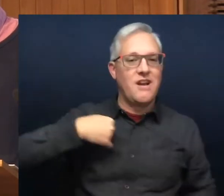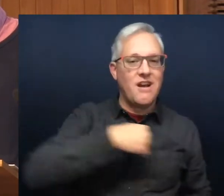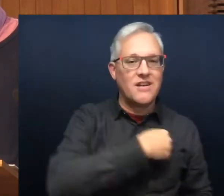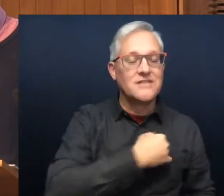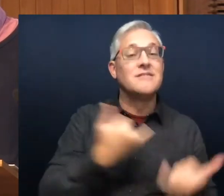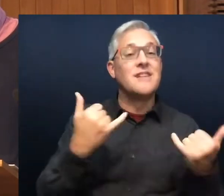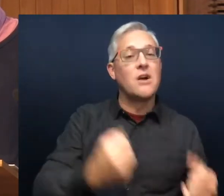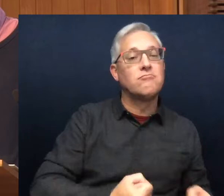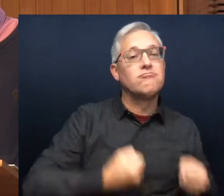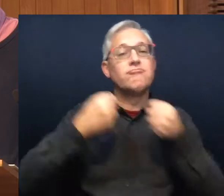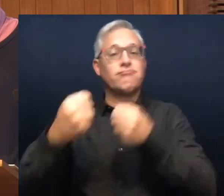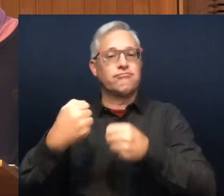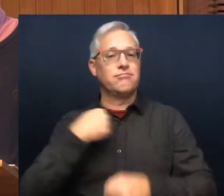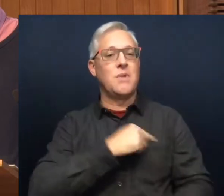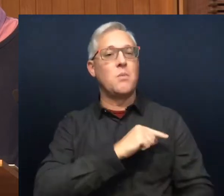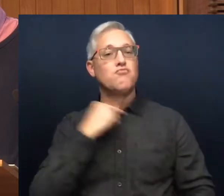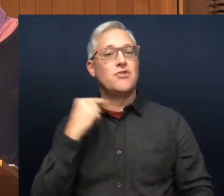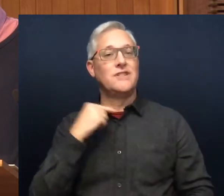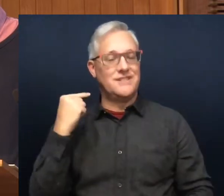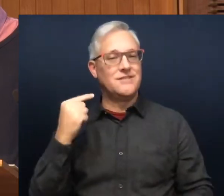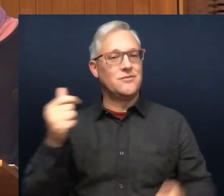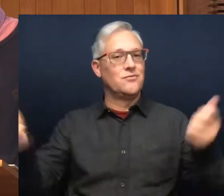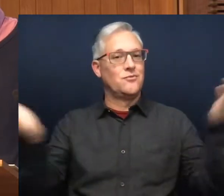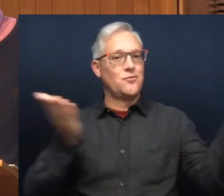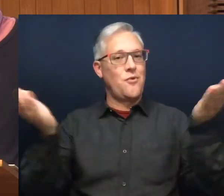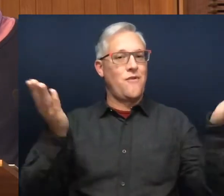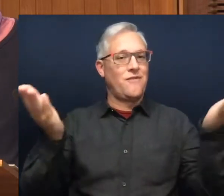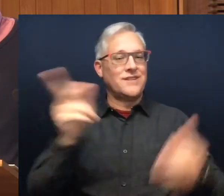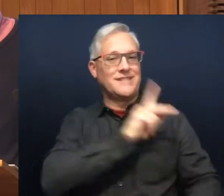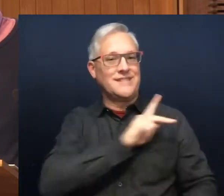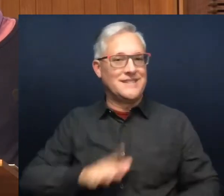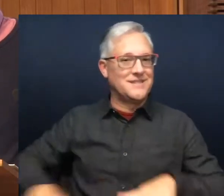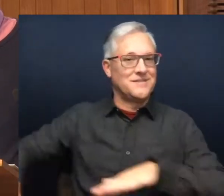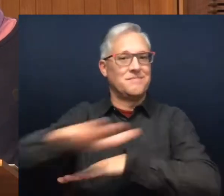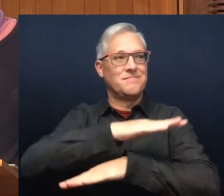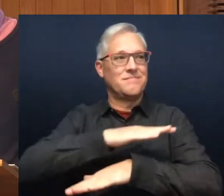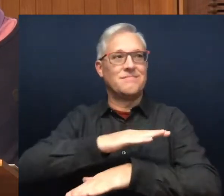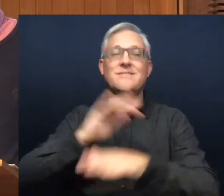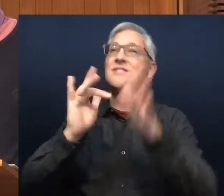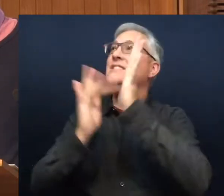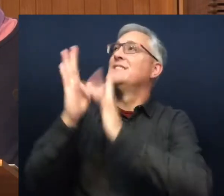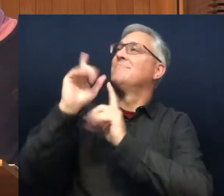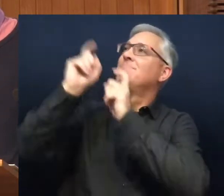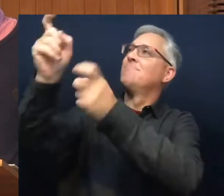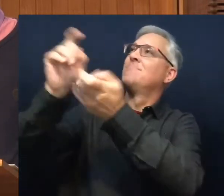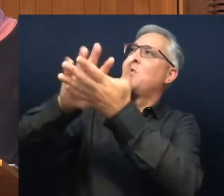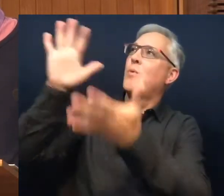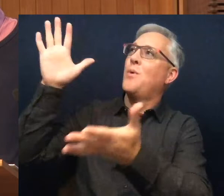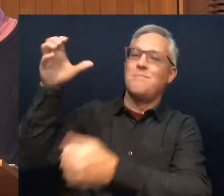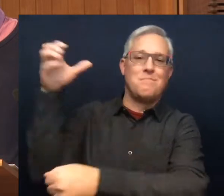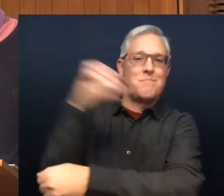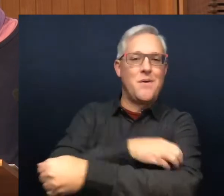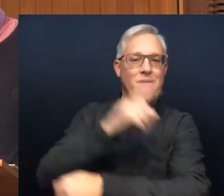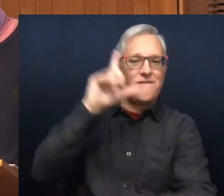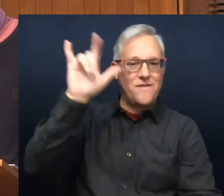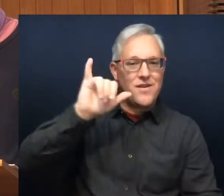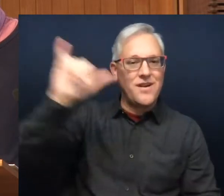kingdom of priests to serve our God and Creator, to Jesus be the glory and power forever and ever.